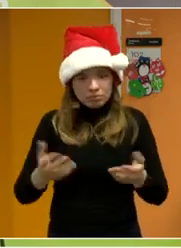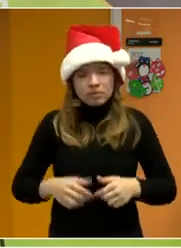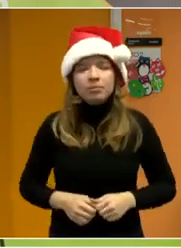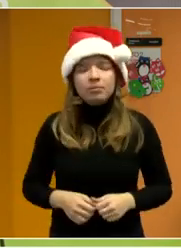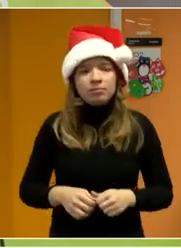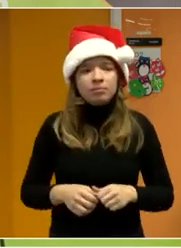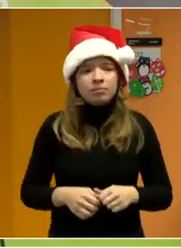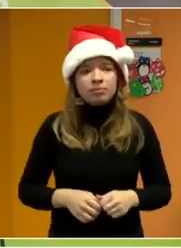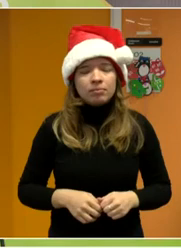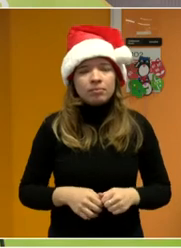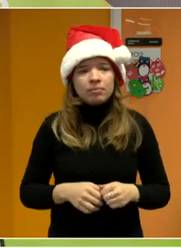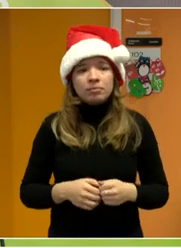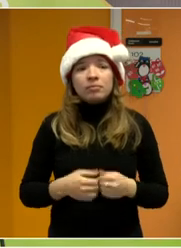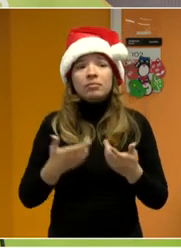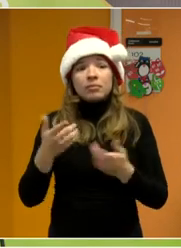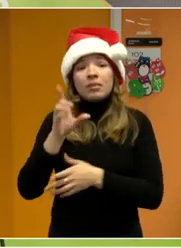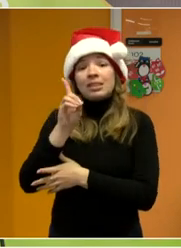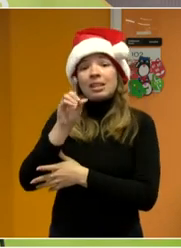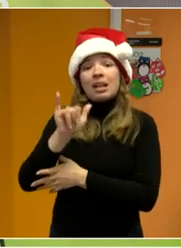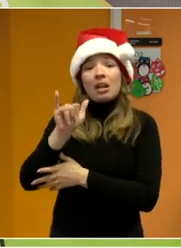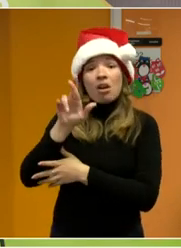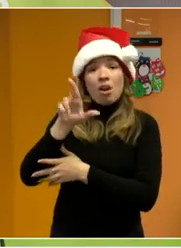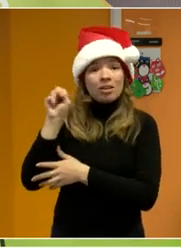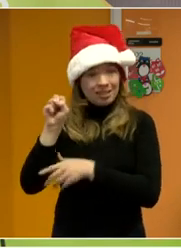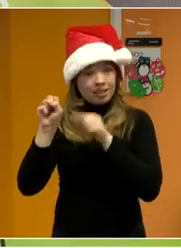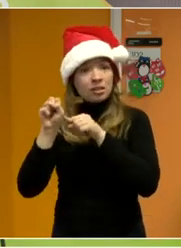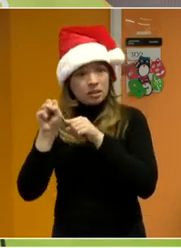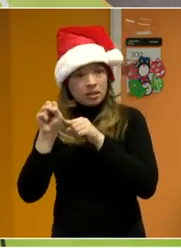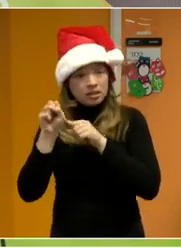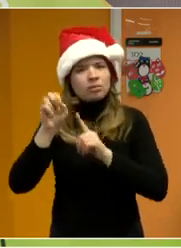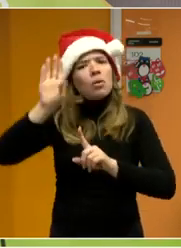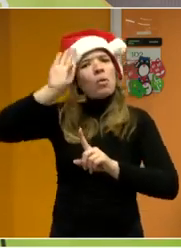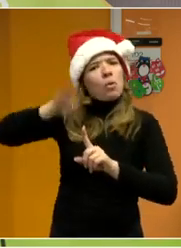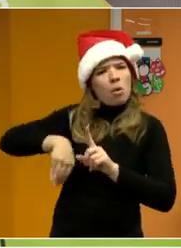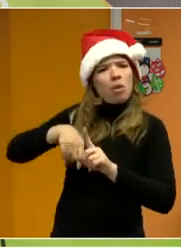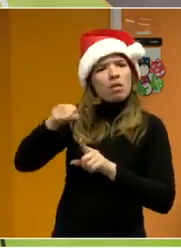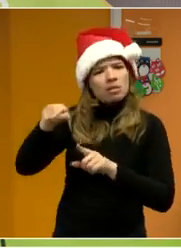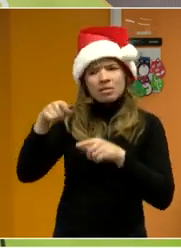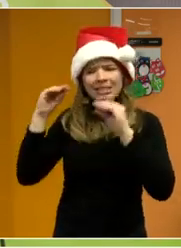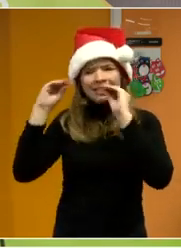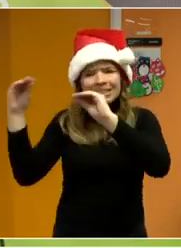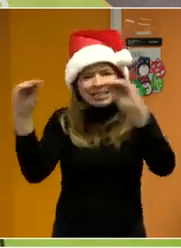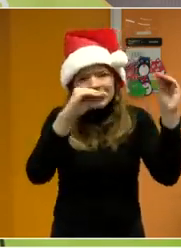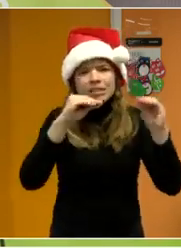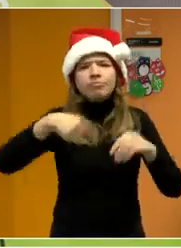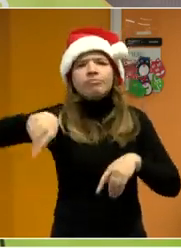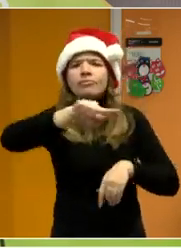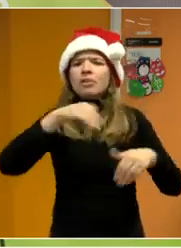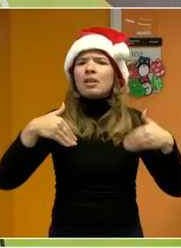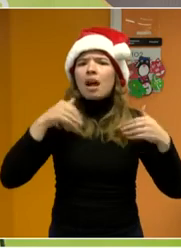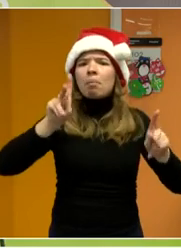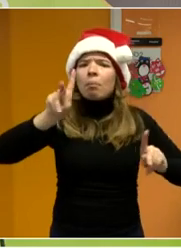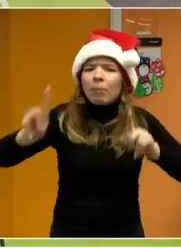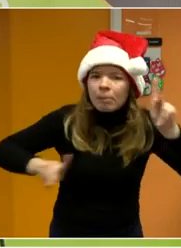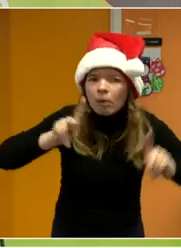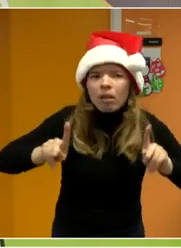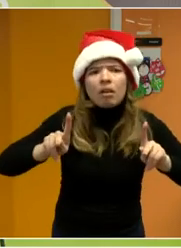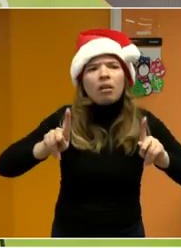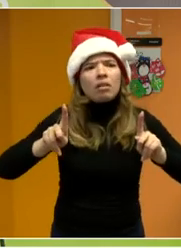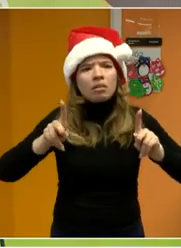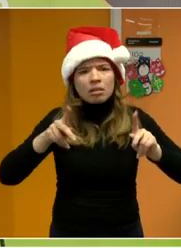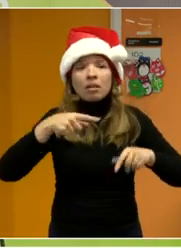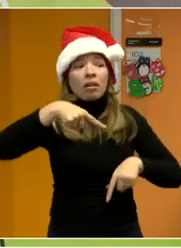At DYRS, we know how to teach our young people. They are staffed by experts. They work with partners